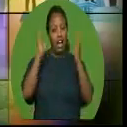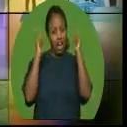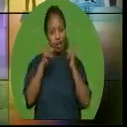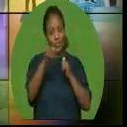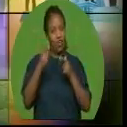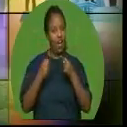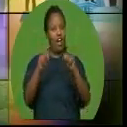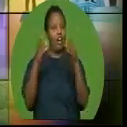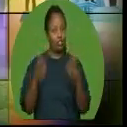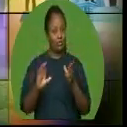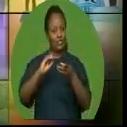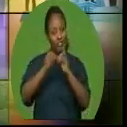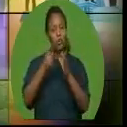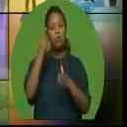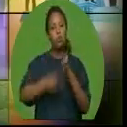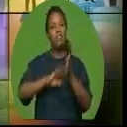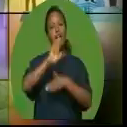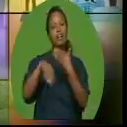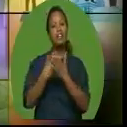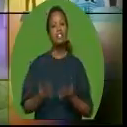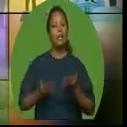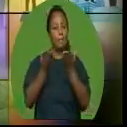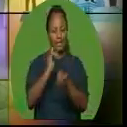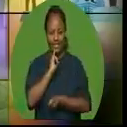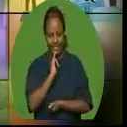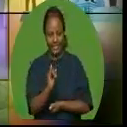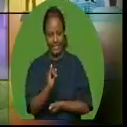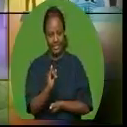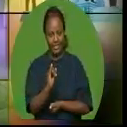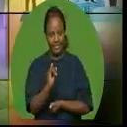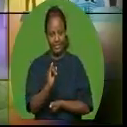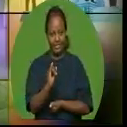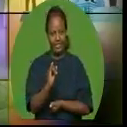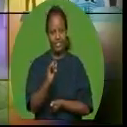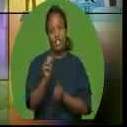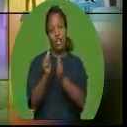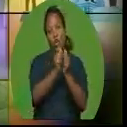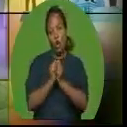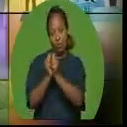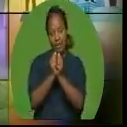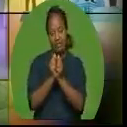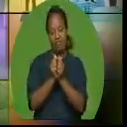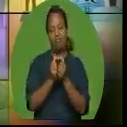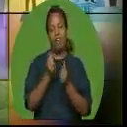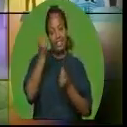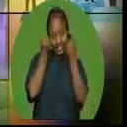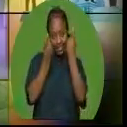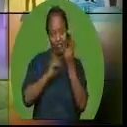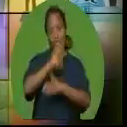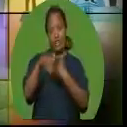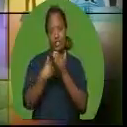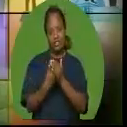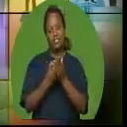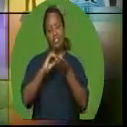I hope you've attempted to define what aggregate supply is. To have a common understanding of